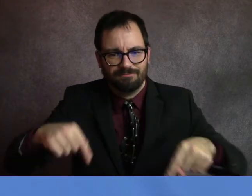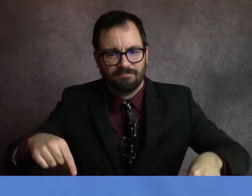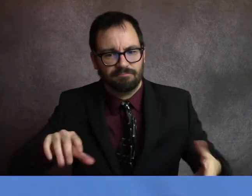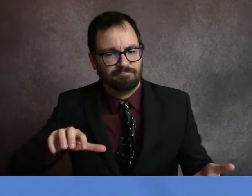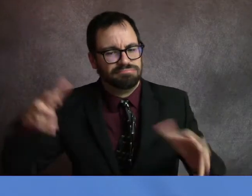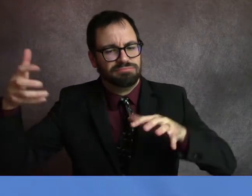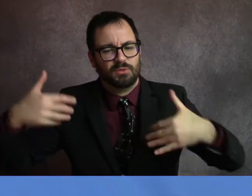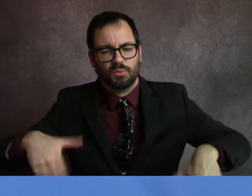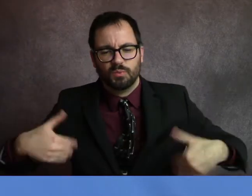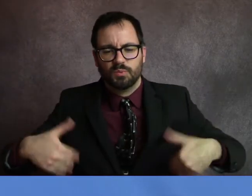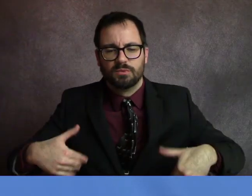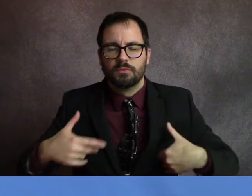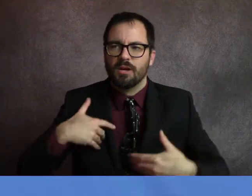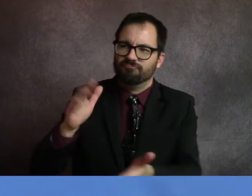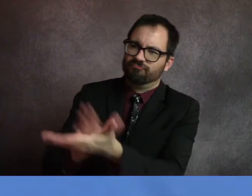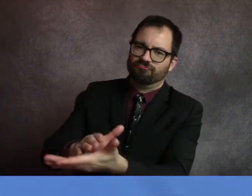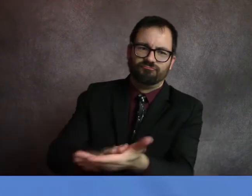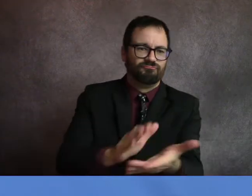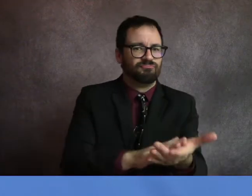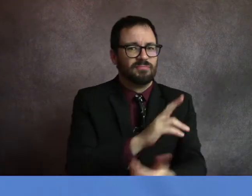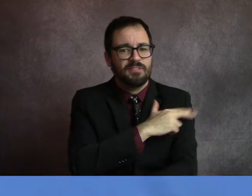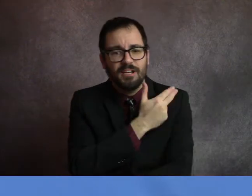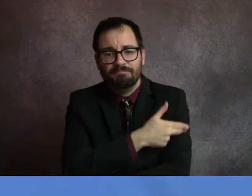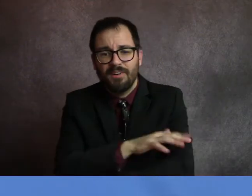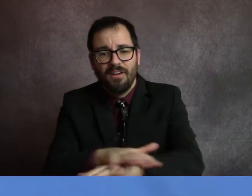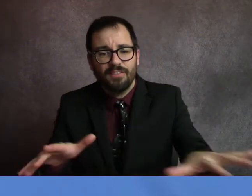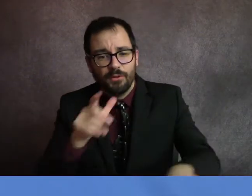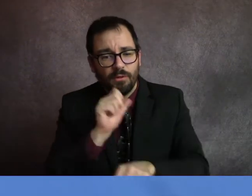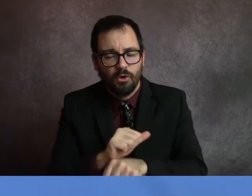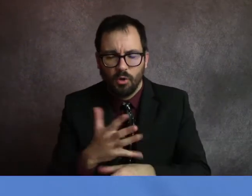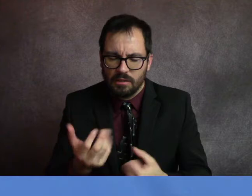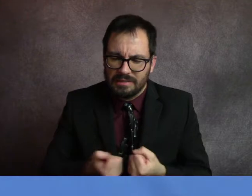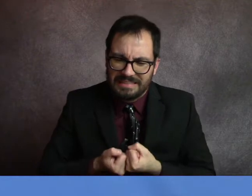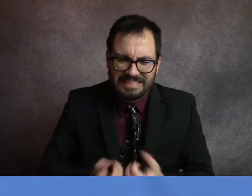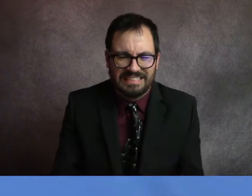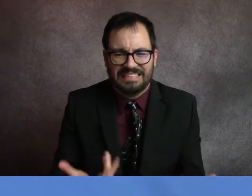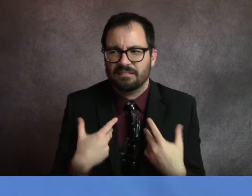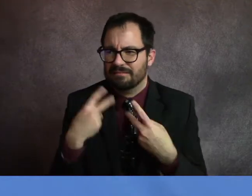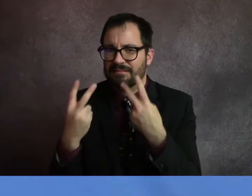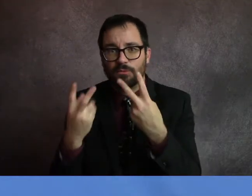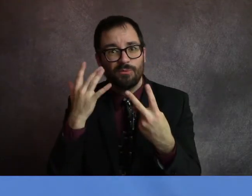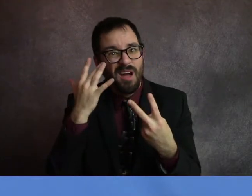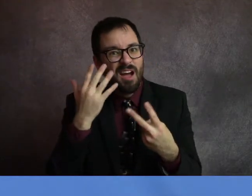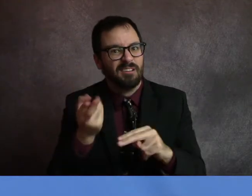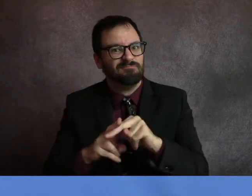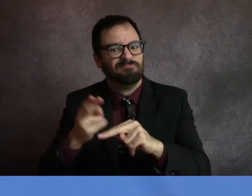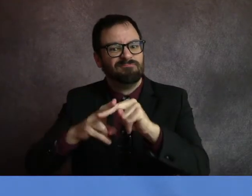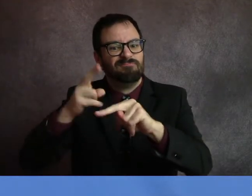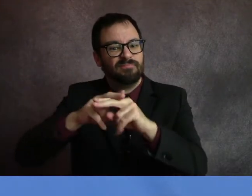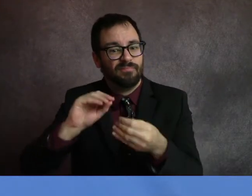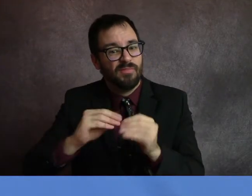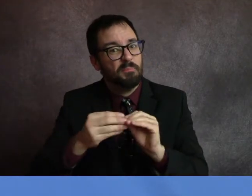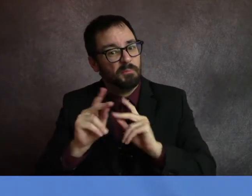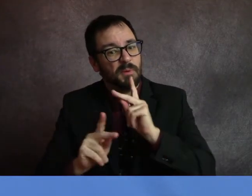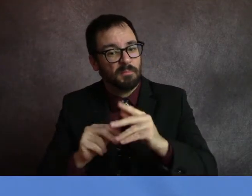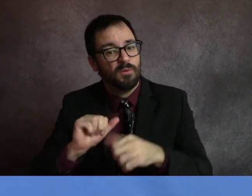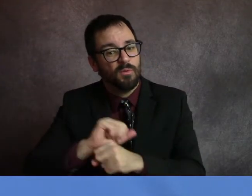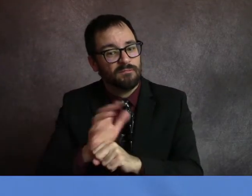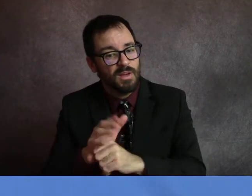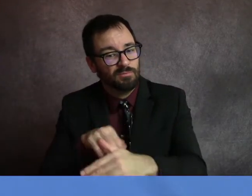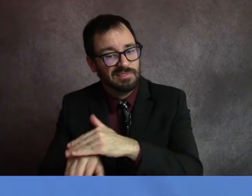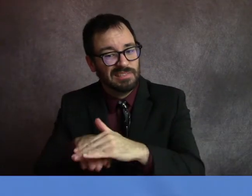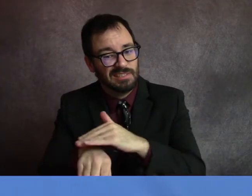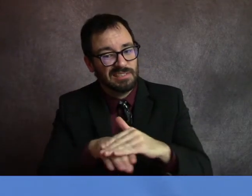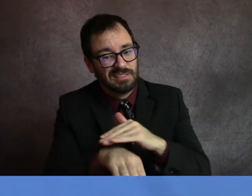are exhausted because we're seeing increased numbers of COVID activity in the hospitals. Not only are they taking care of the COVID patients, they're also taking care of